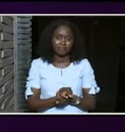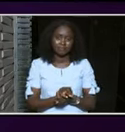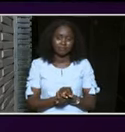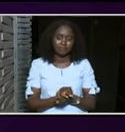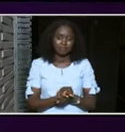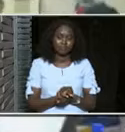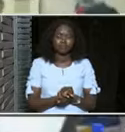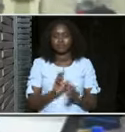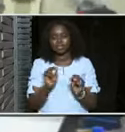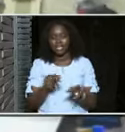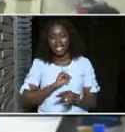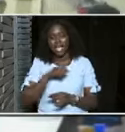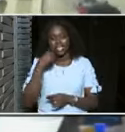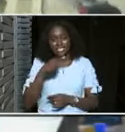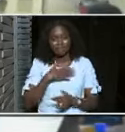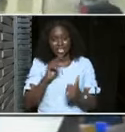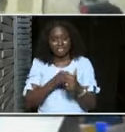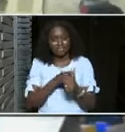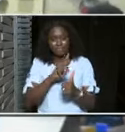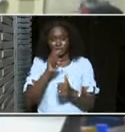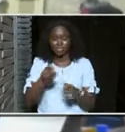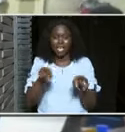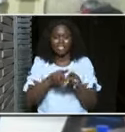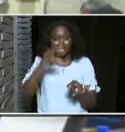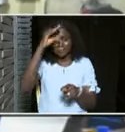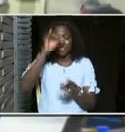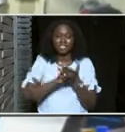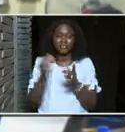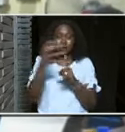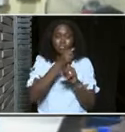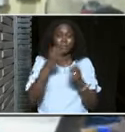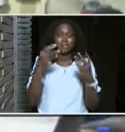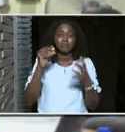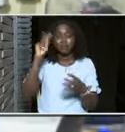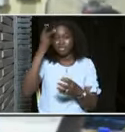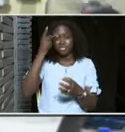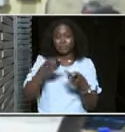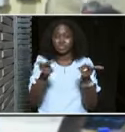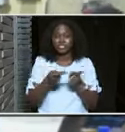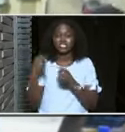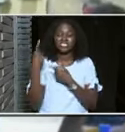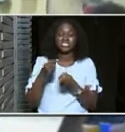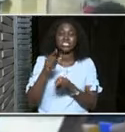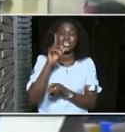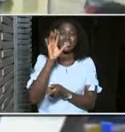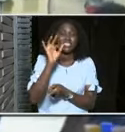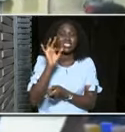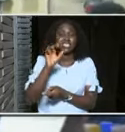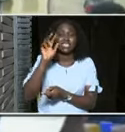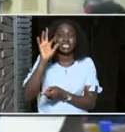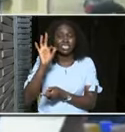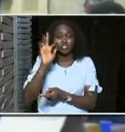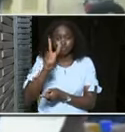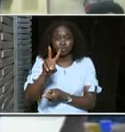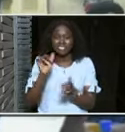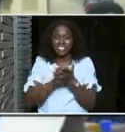your question. Okay, I said my first question is, as a man who's held many political positions since 1992, that is 30 years,